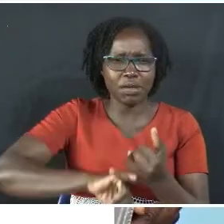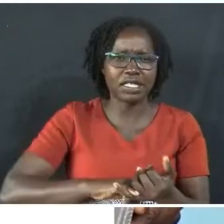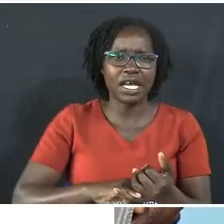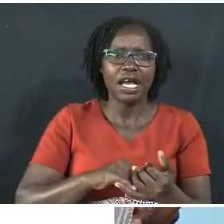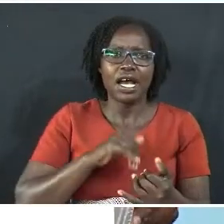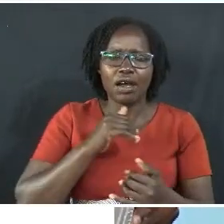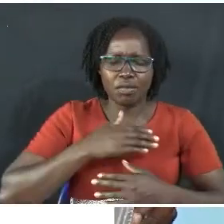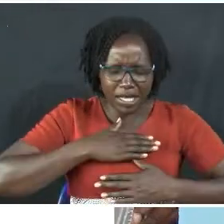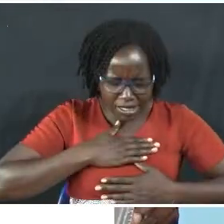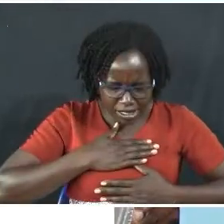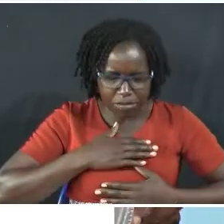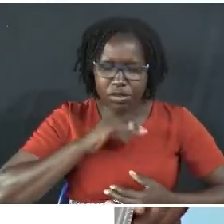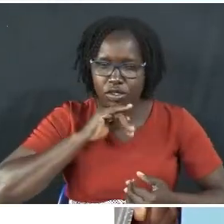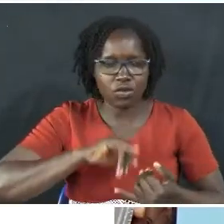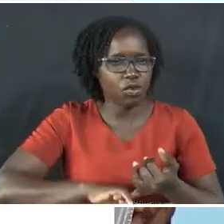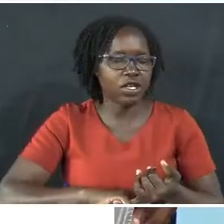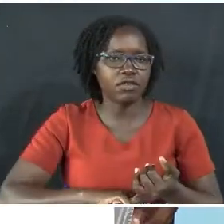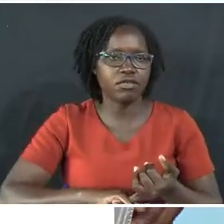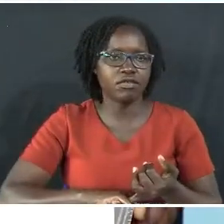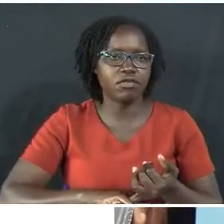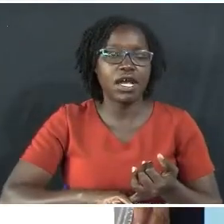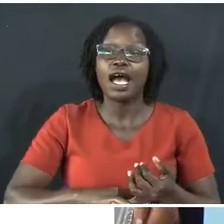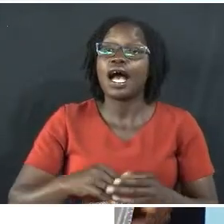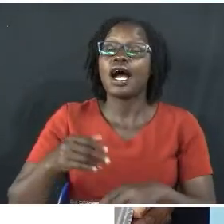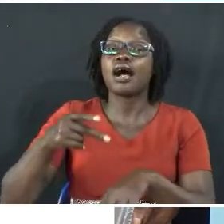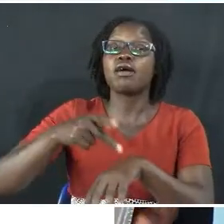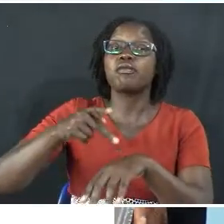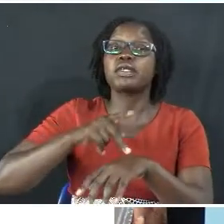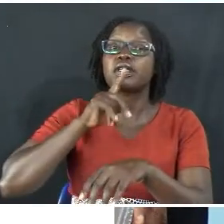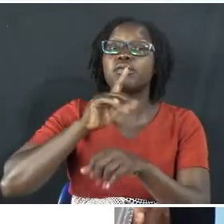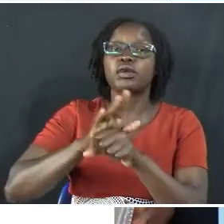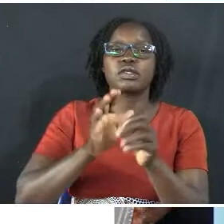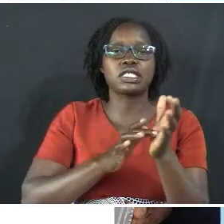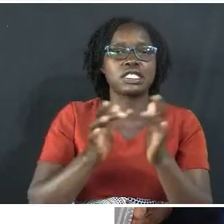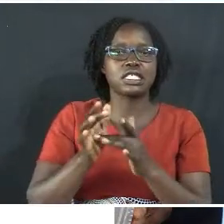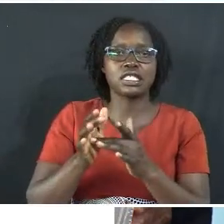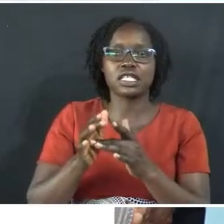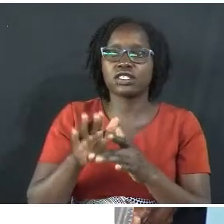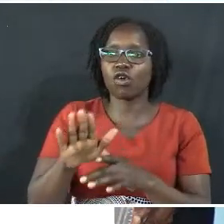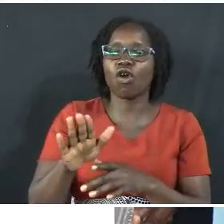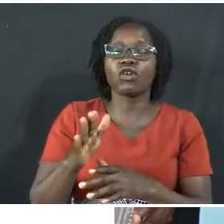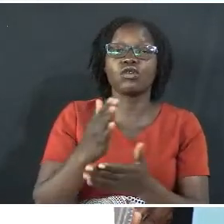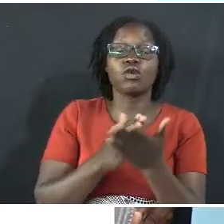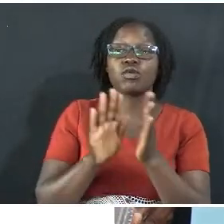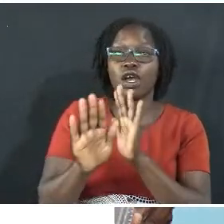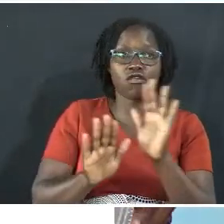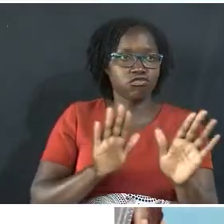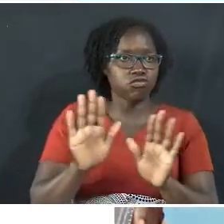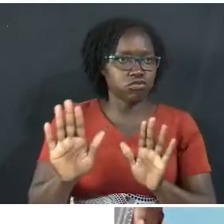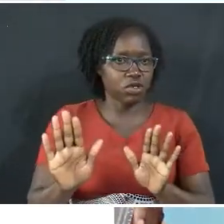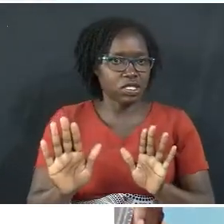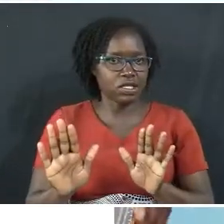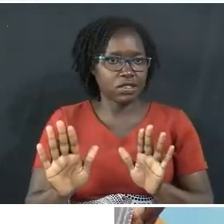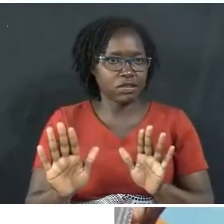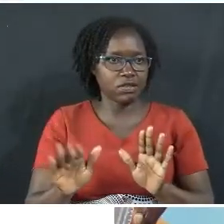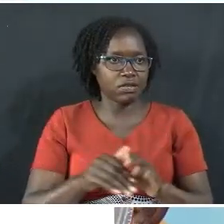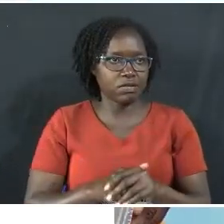a submissive wife." Peter promised Jesus on your behalf.